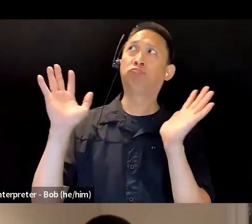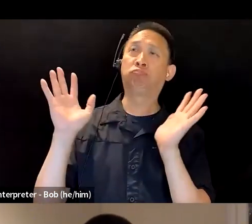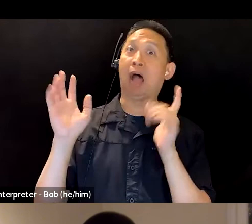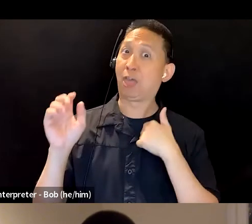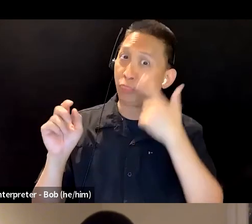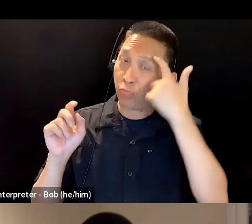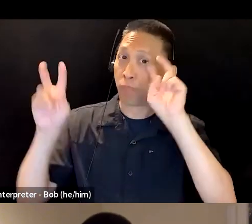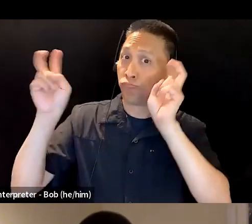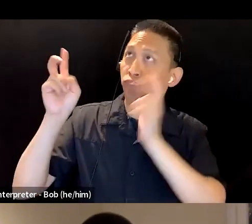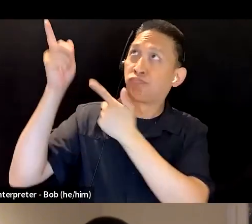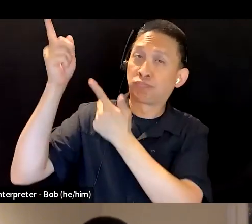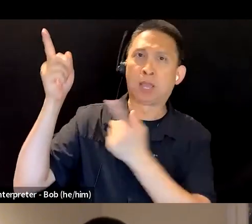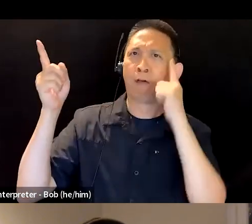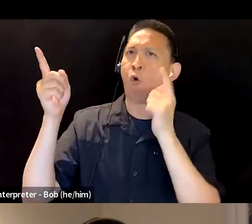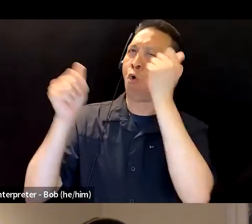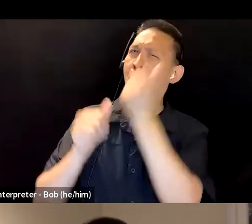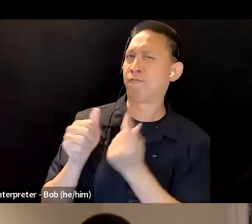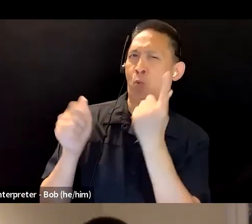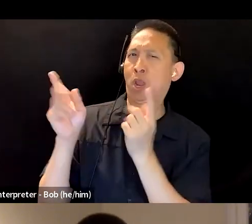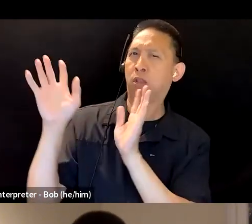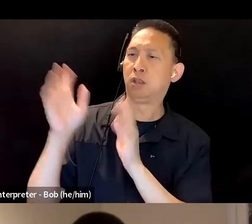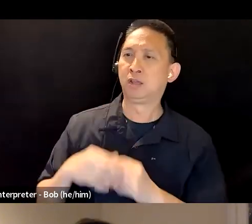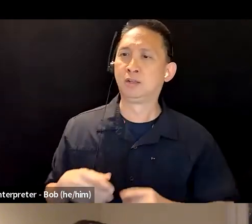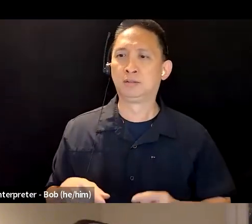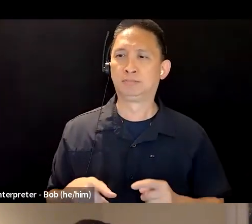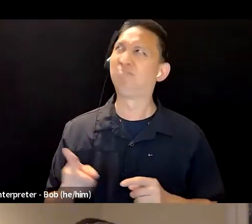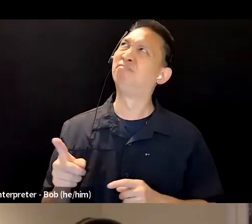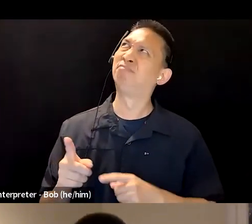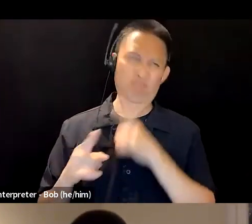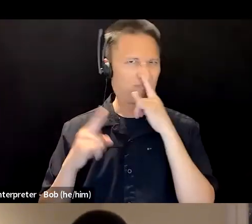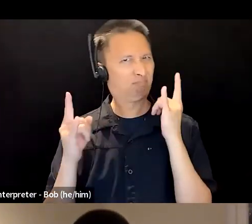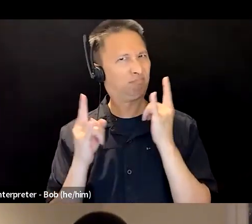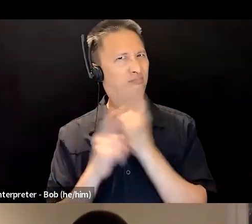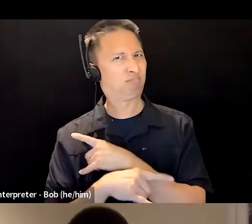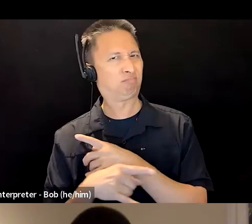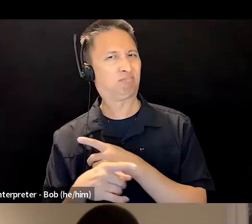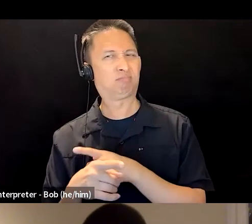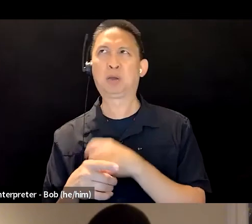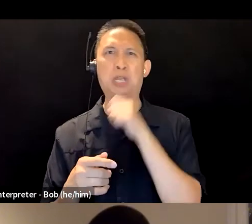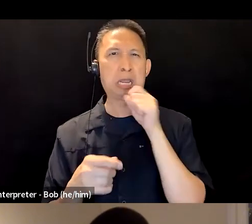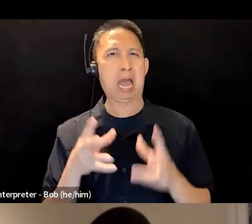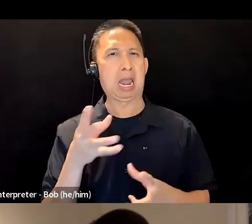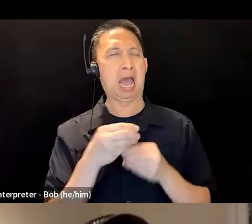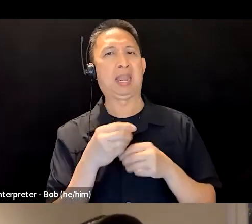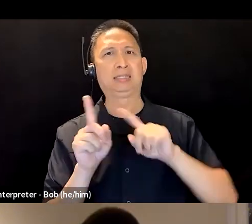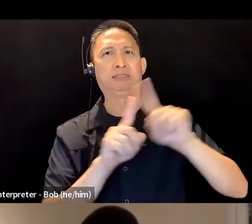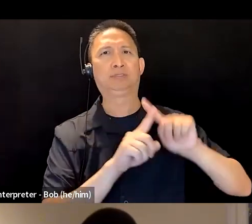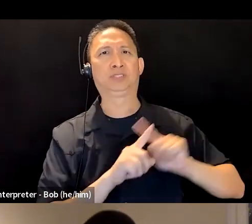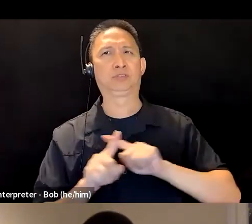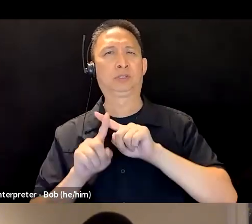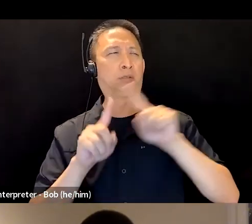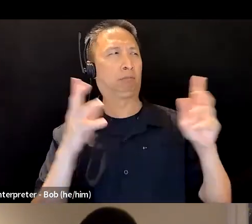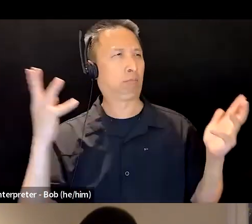this ironic side effect of not necessarily catering to anyone anymore, because again, you know, and maybe this is